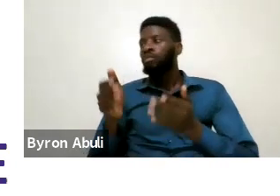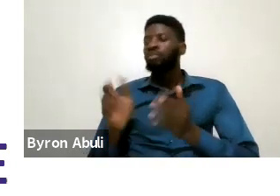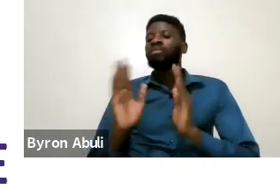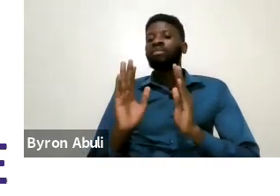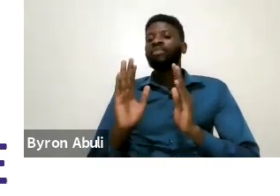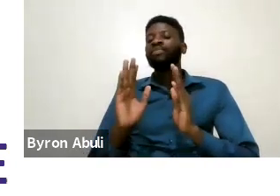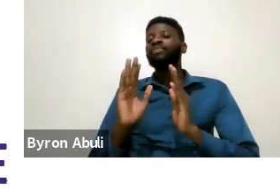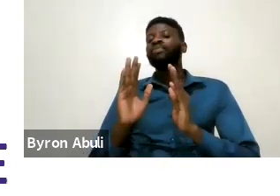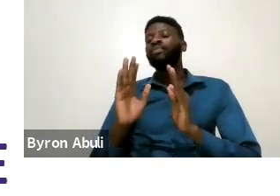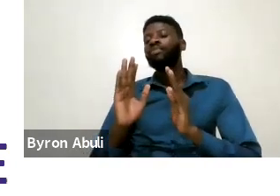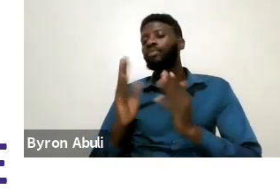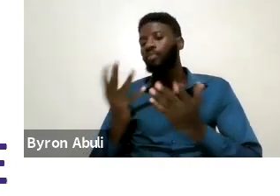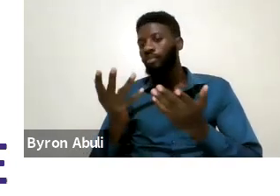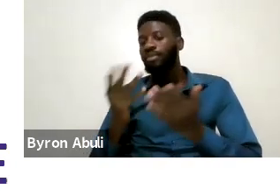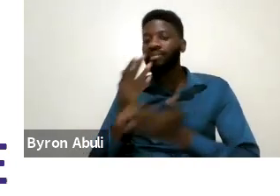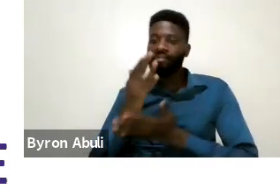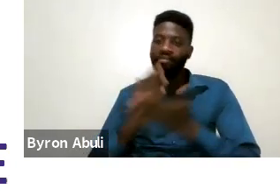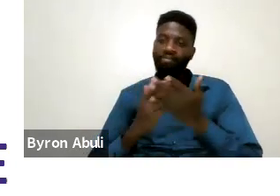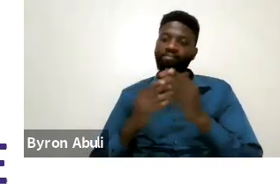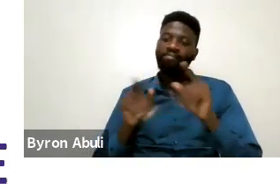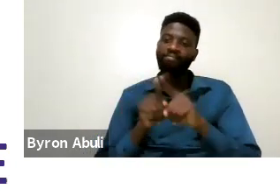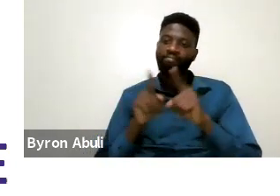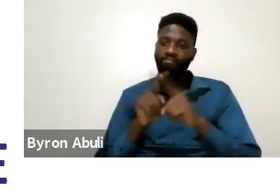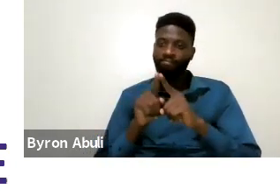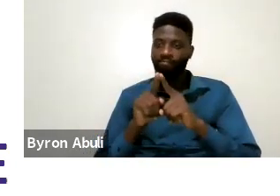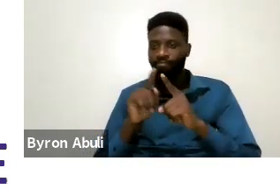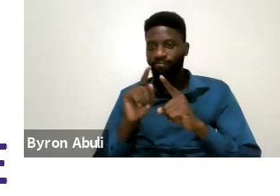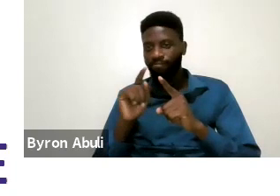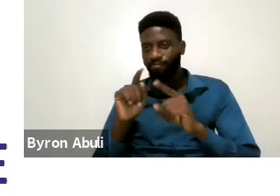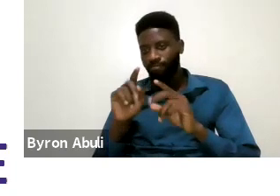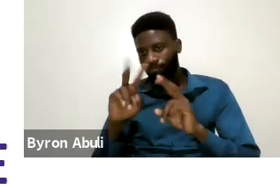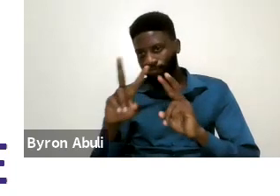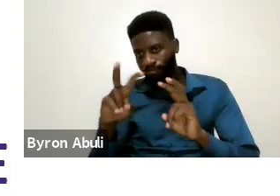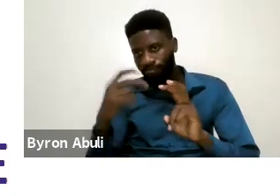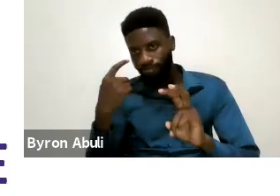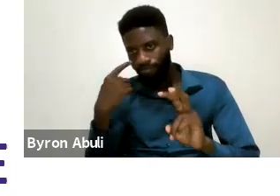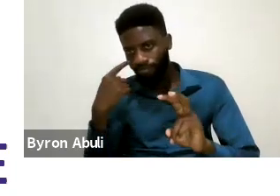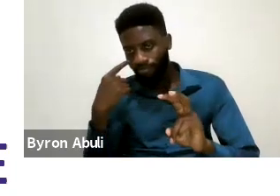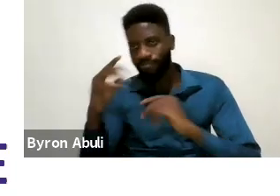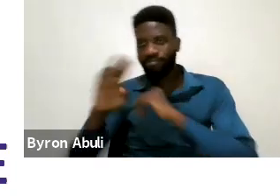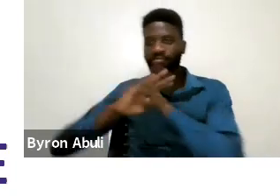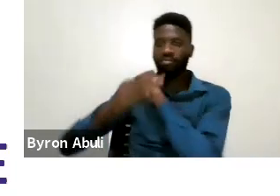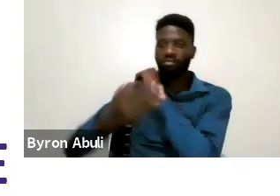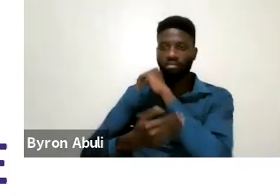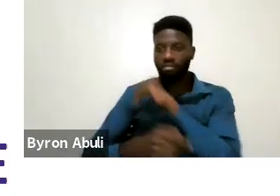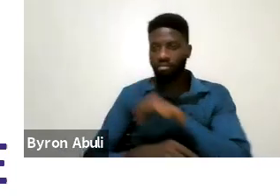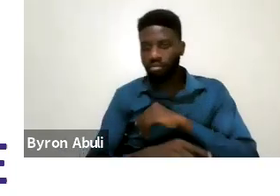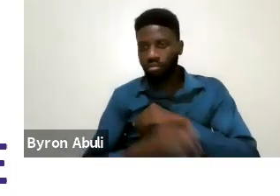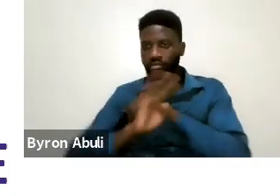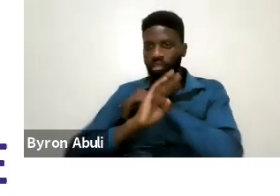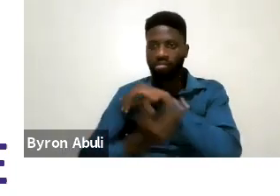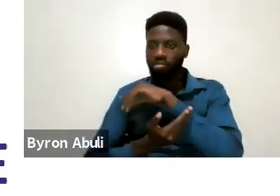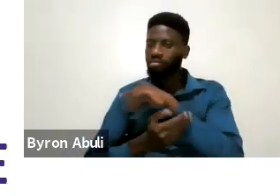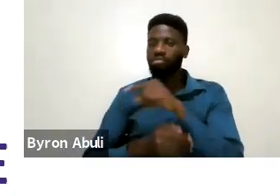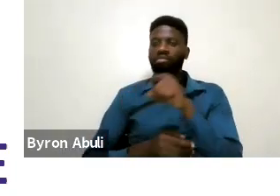prejudiced. Some would even test for pregnancy. So if you're pregnant, then there is a chance that you will not be given